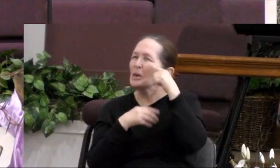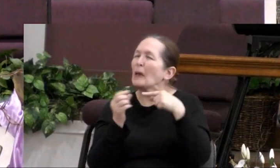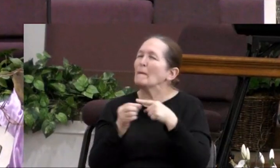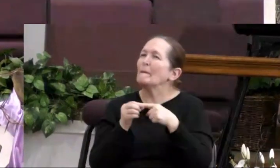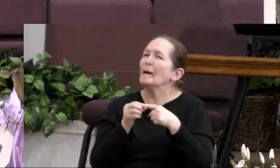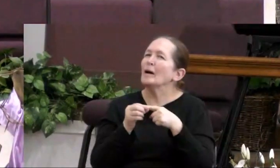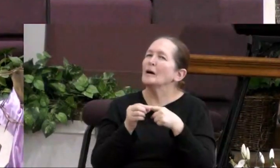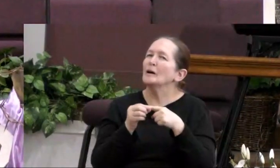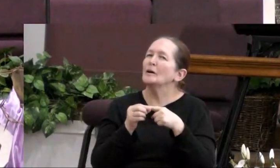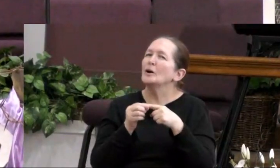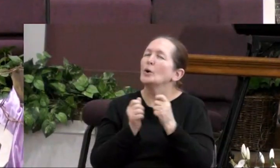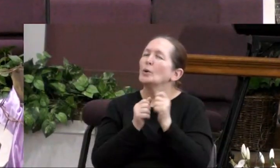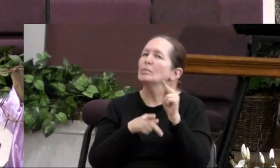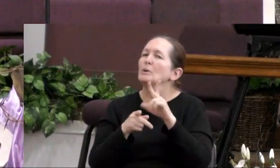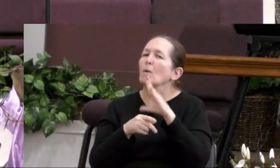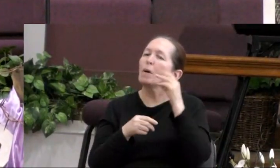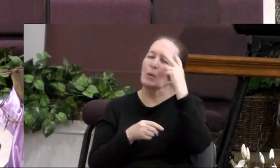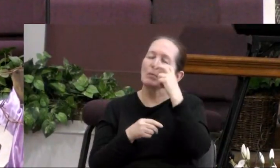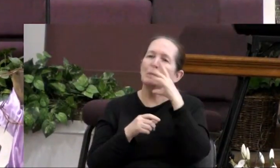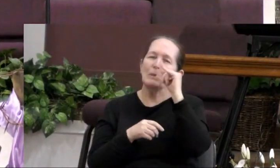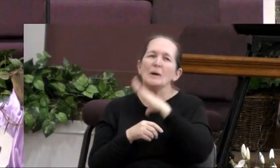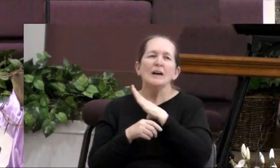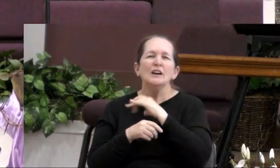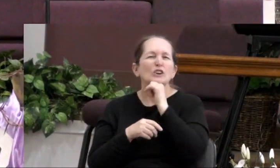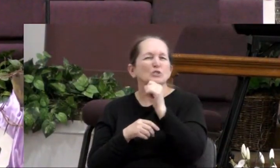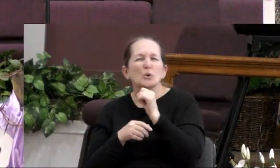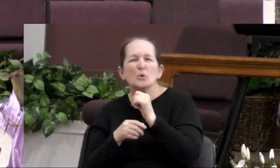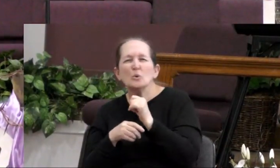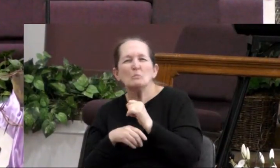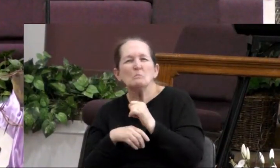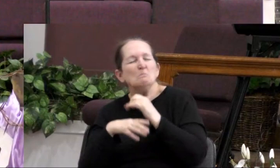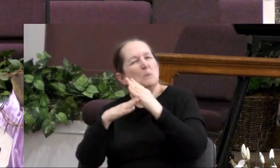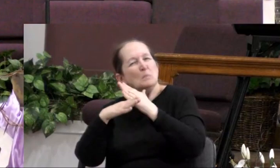Don't make a scene. He's an important guy.